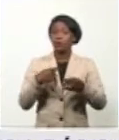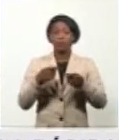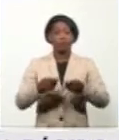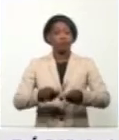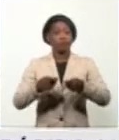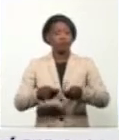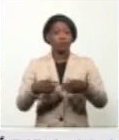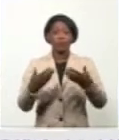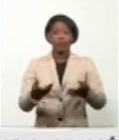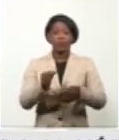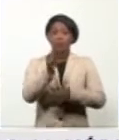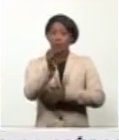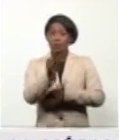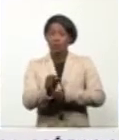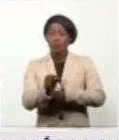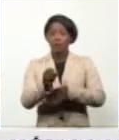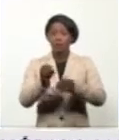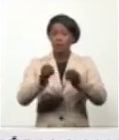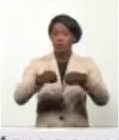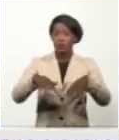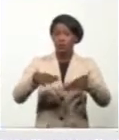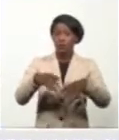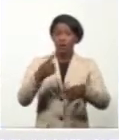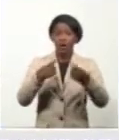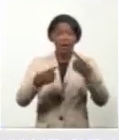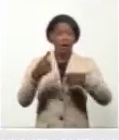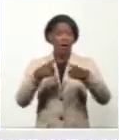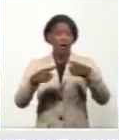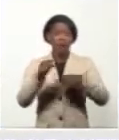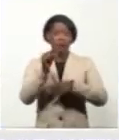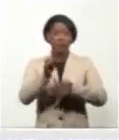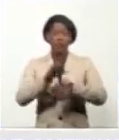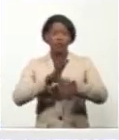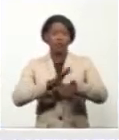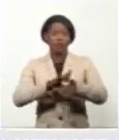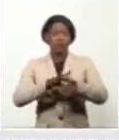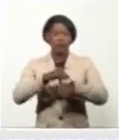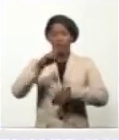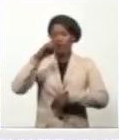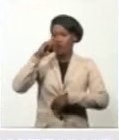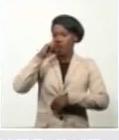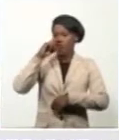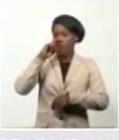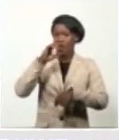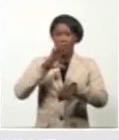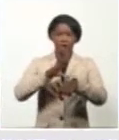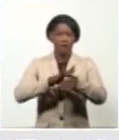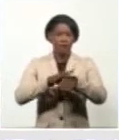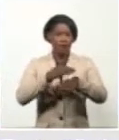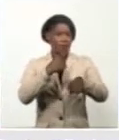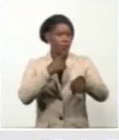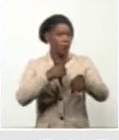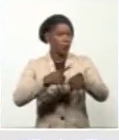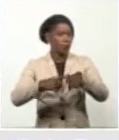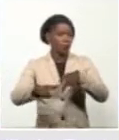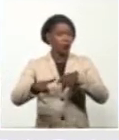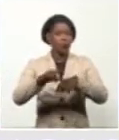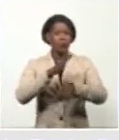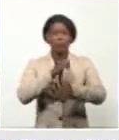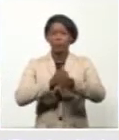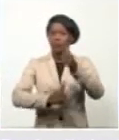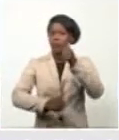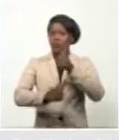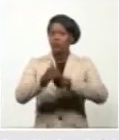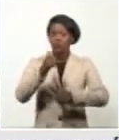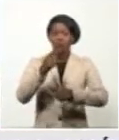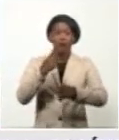suspicion of symptoms. We always insist that in the evolution of our patients, in addition